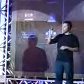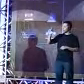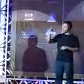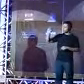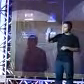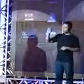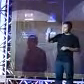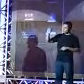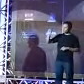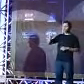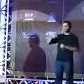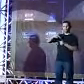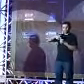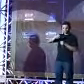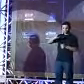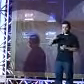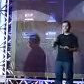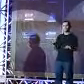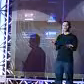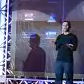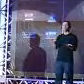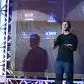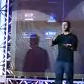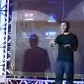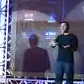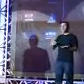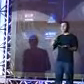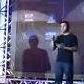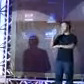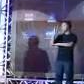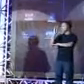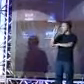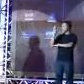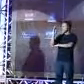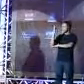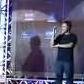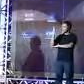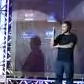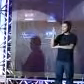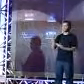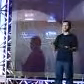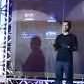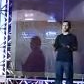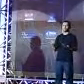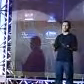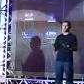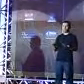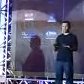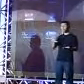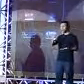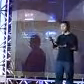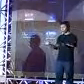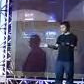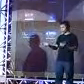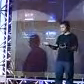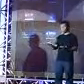natural habitat being destroyed, the world's climate being put at risk,